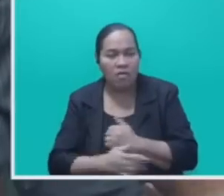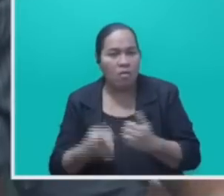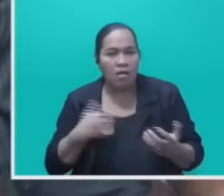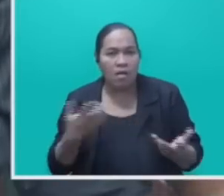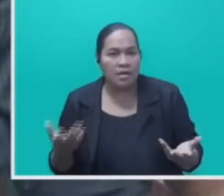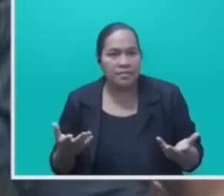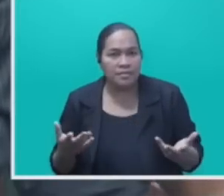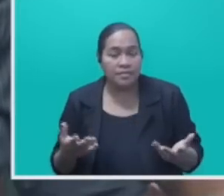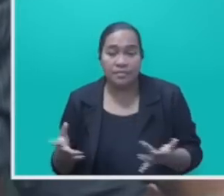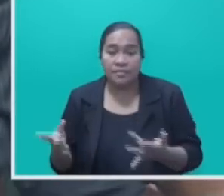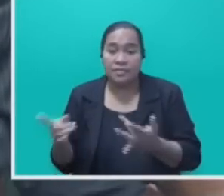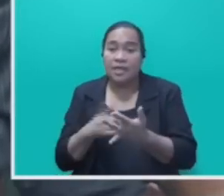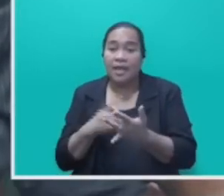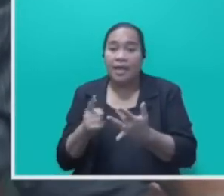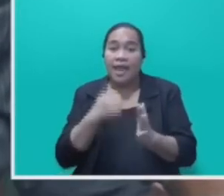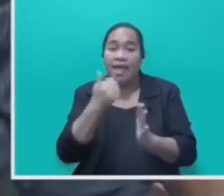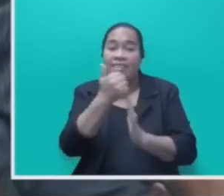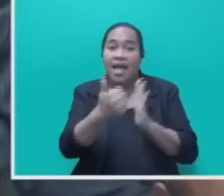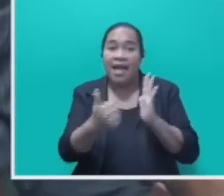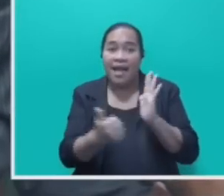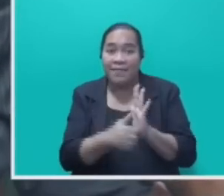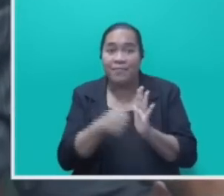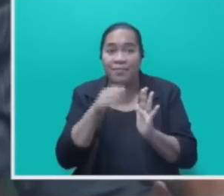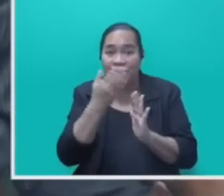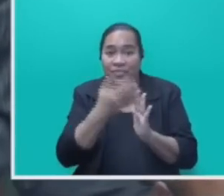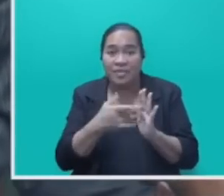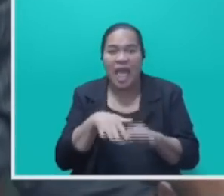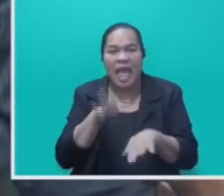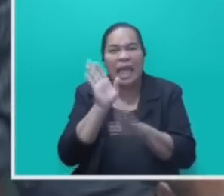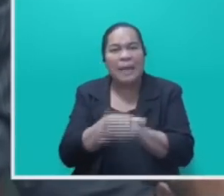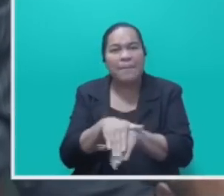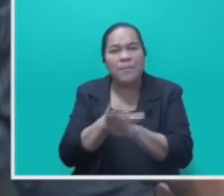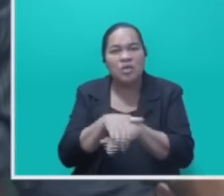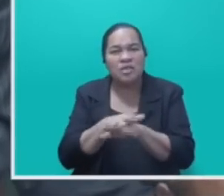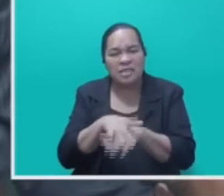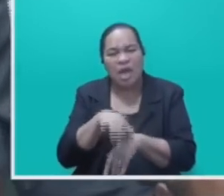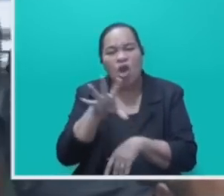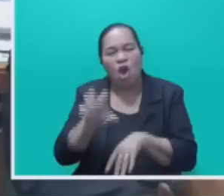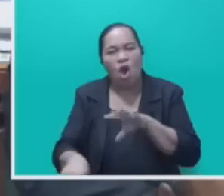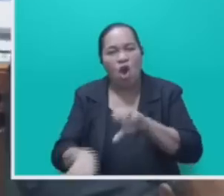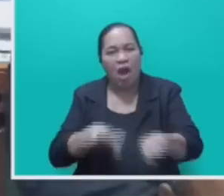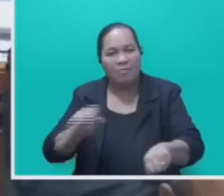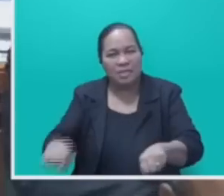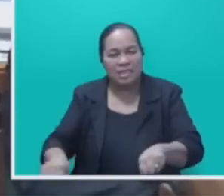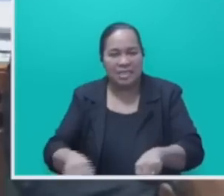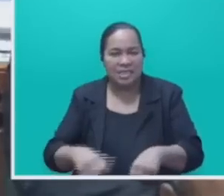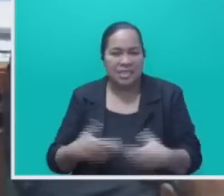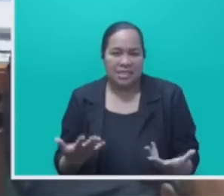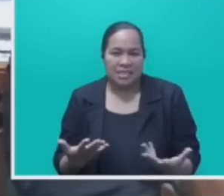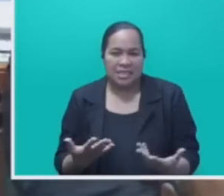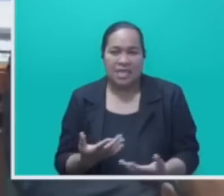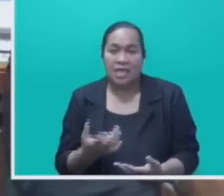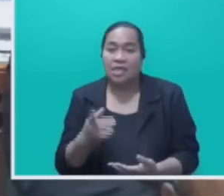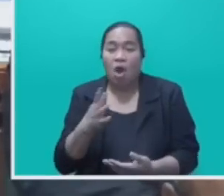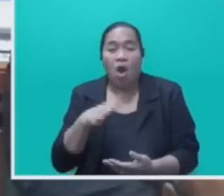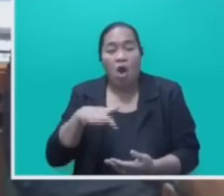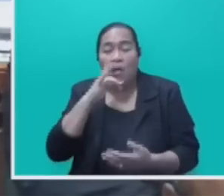Another act of hypocrisy and corruption. The Lavol